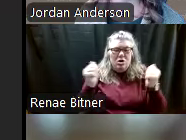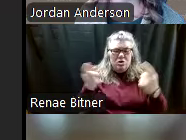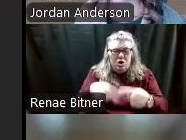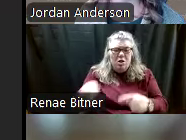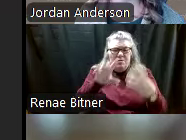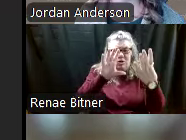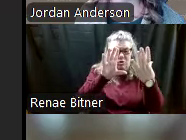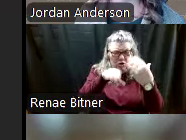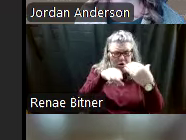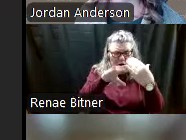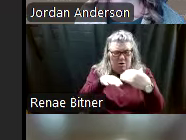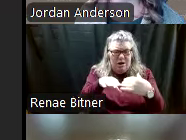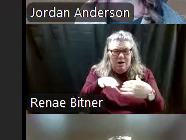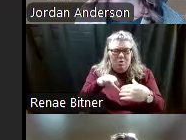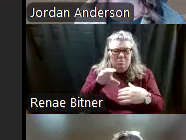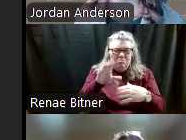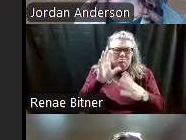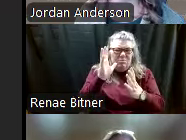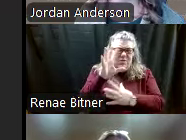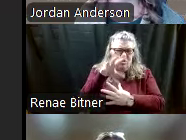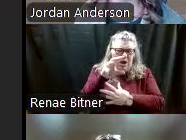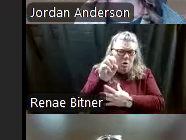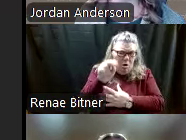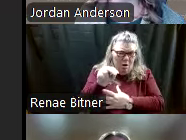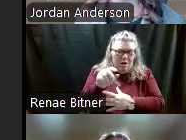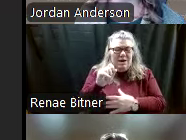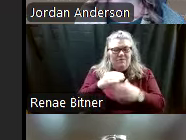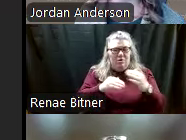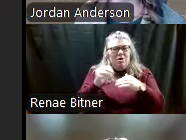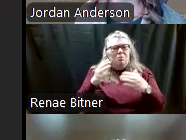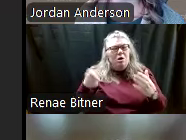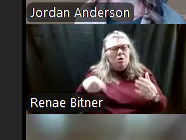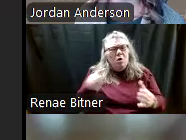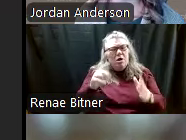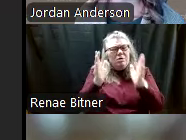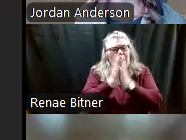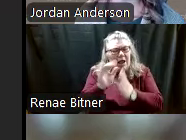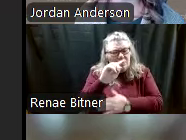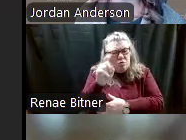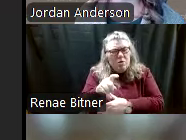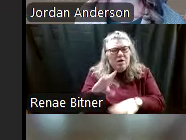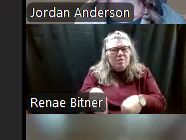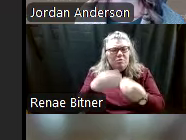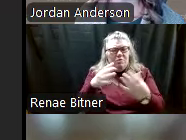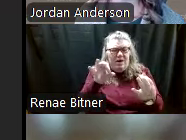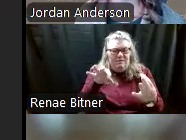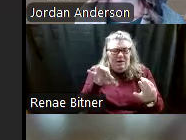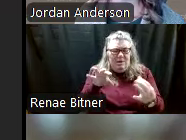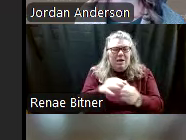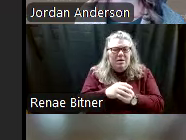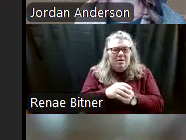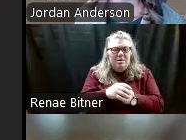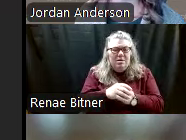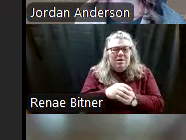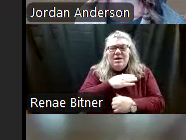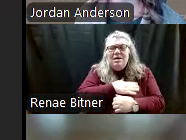the sessions as long as you are comfortable. We encourage you to be engaged by asking questions and providing feedback.